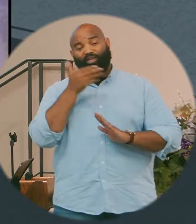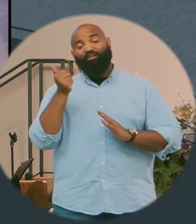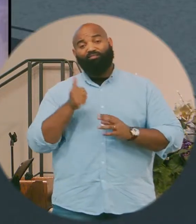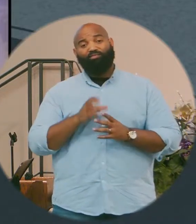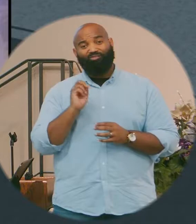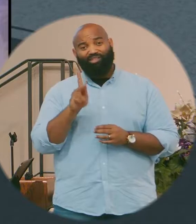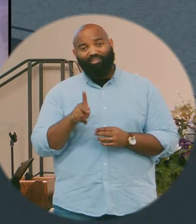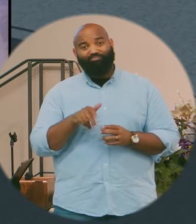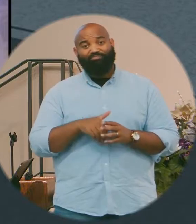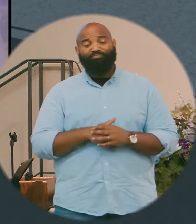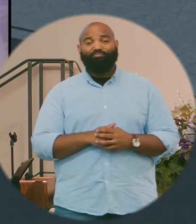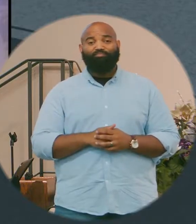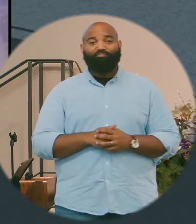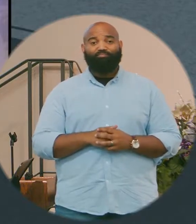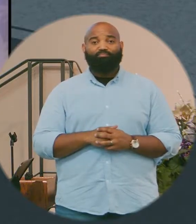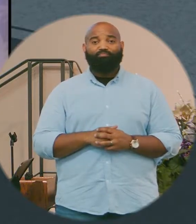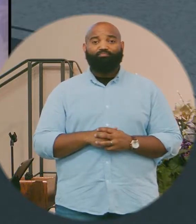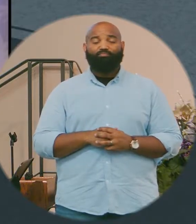he